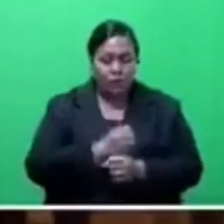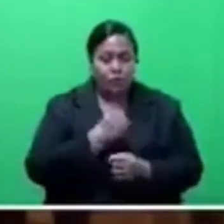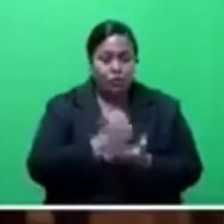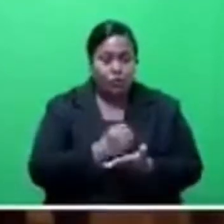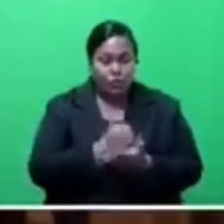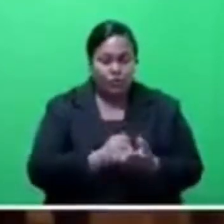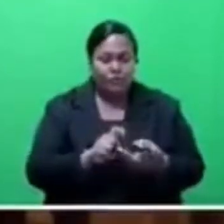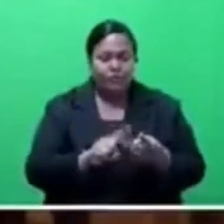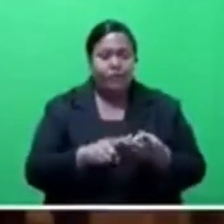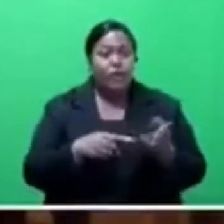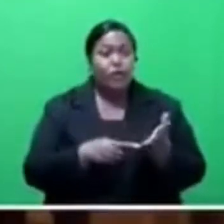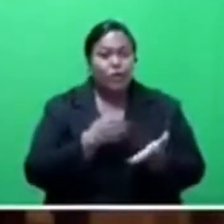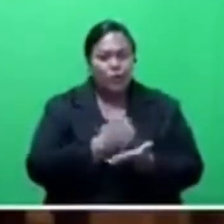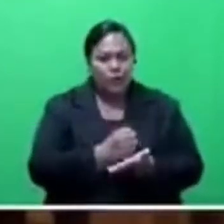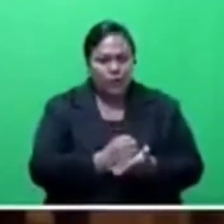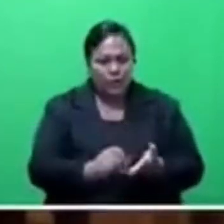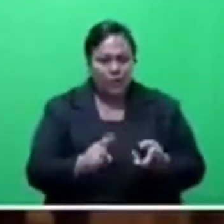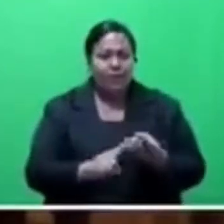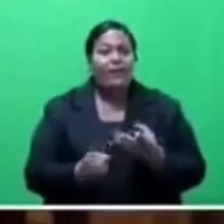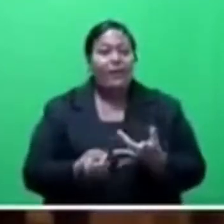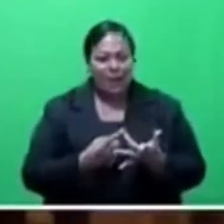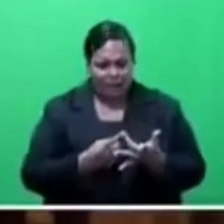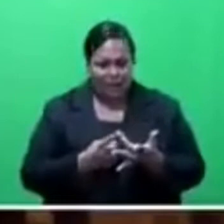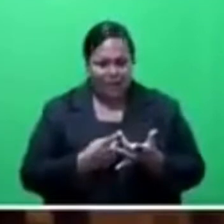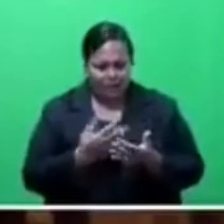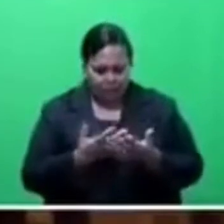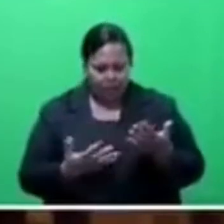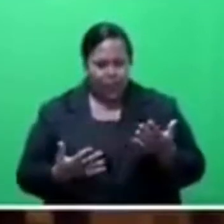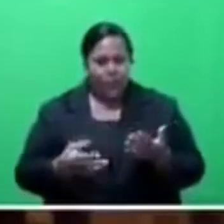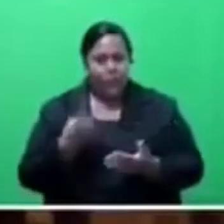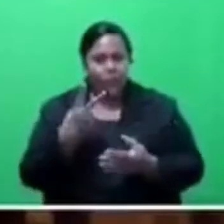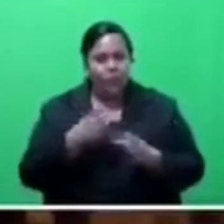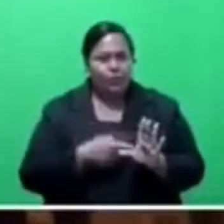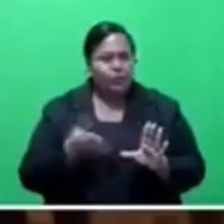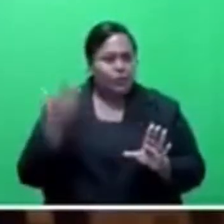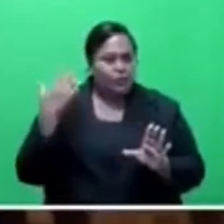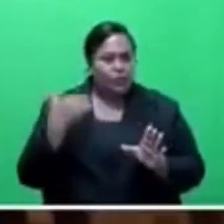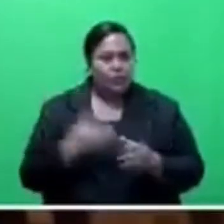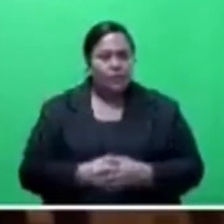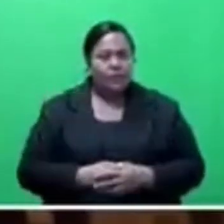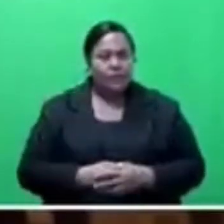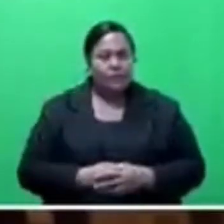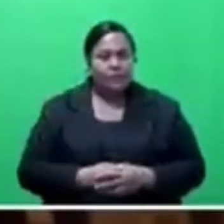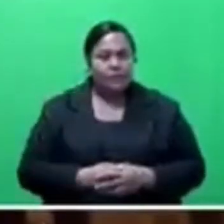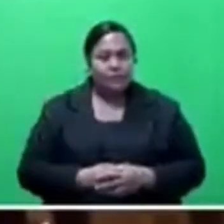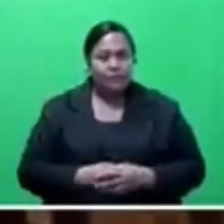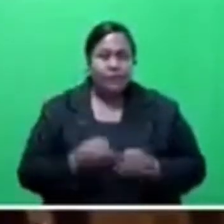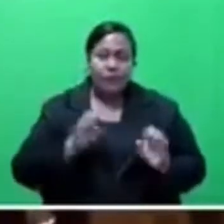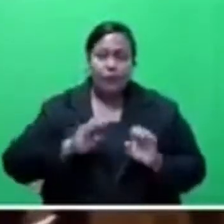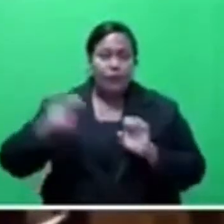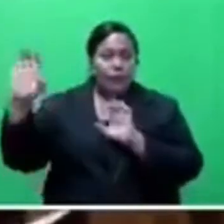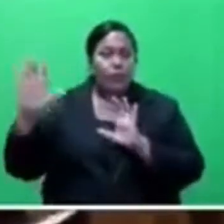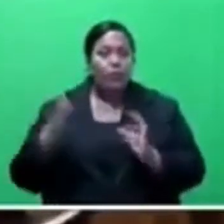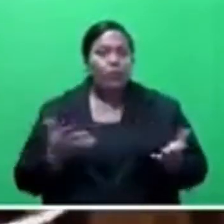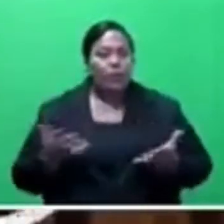and turmeric, among other spices, in the past 2 years, exported mostly to the United States of